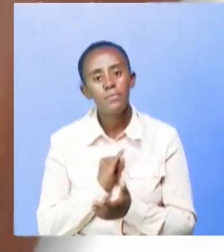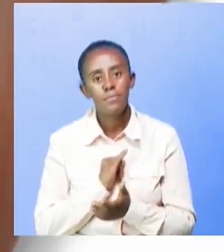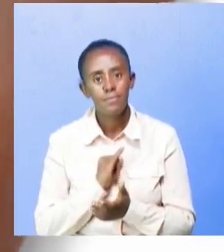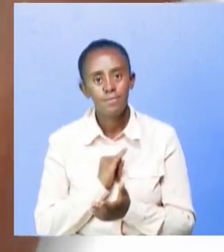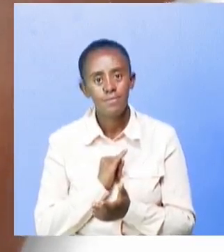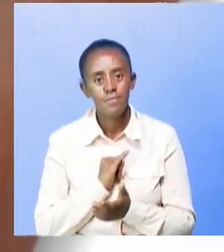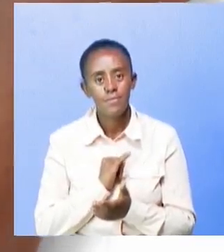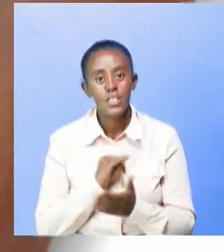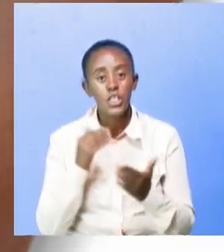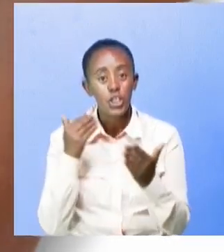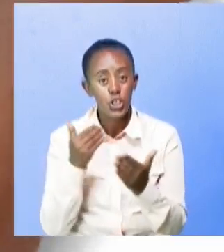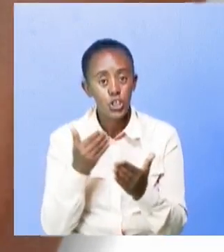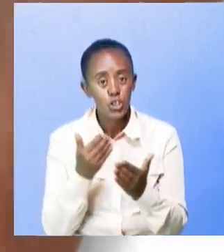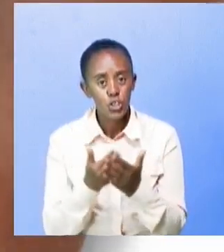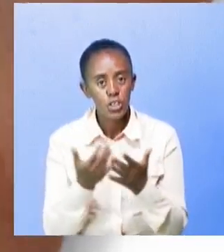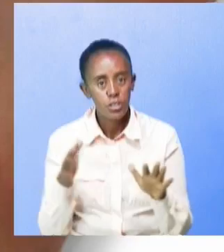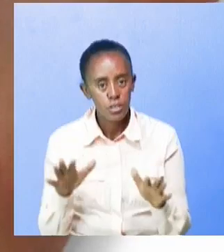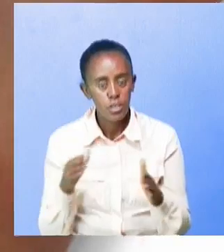reached